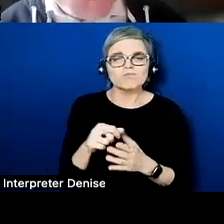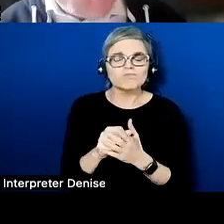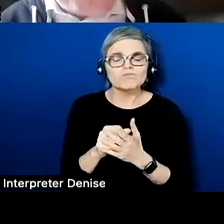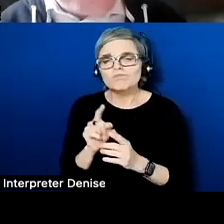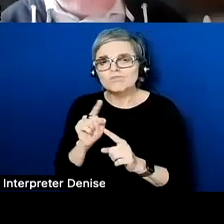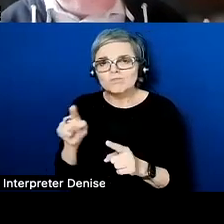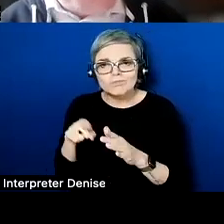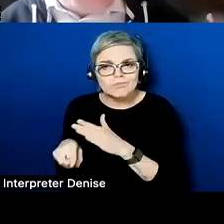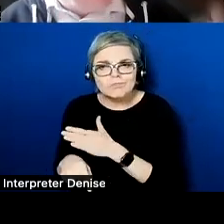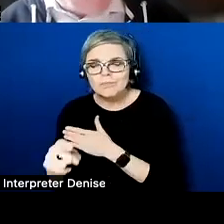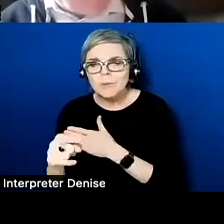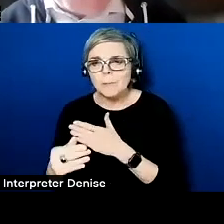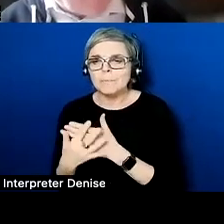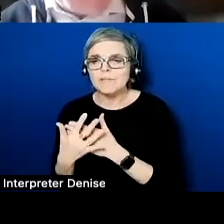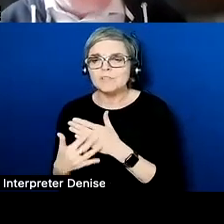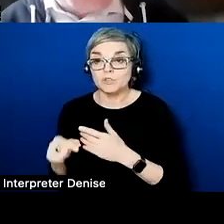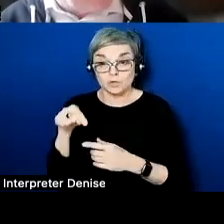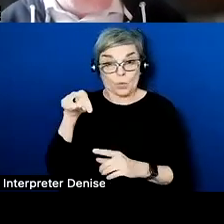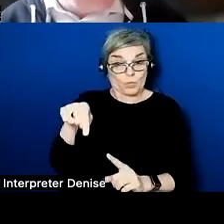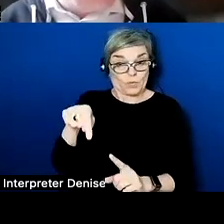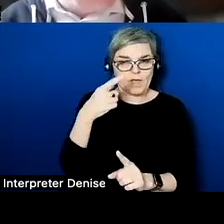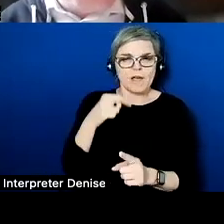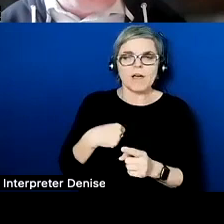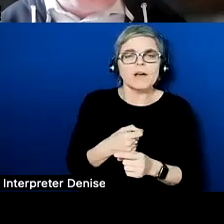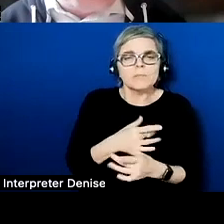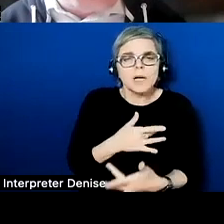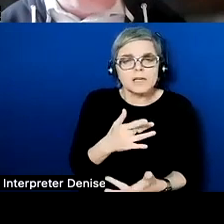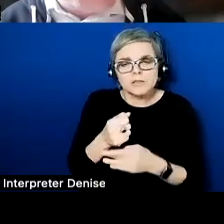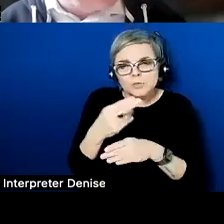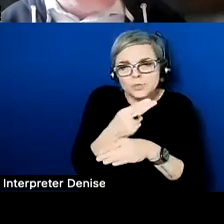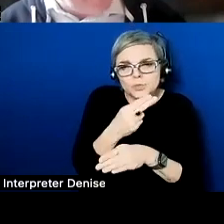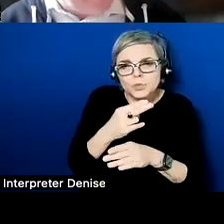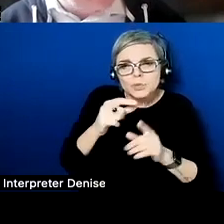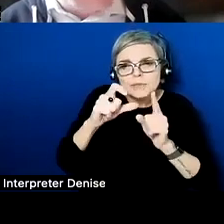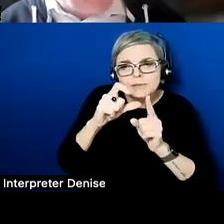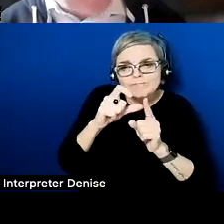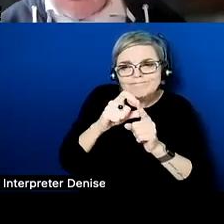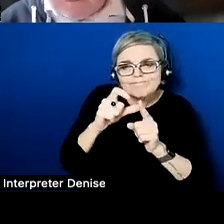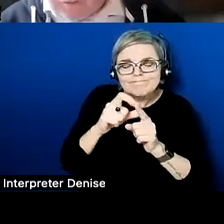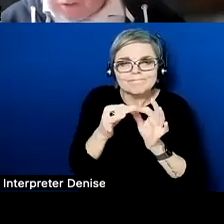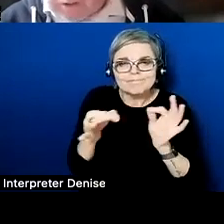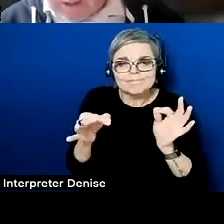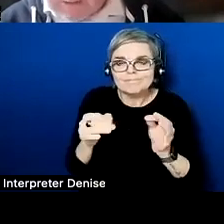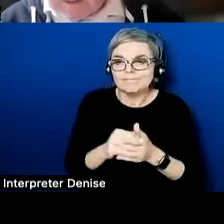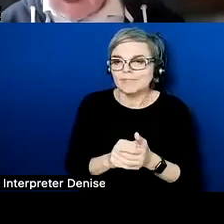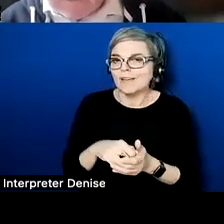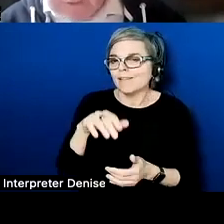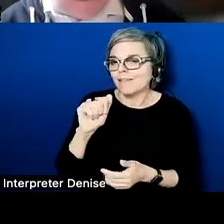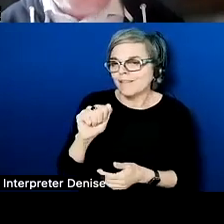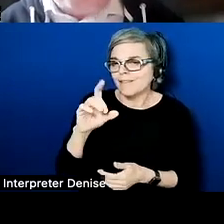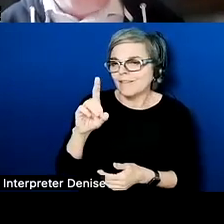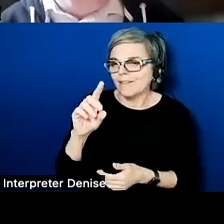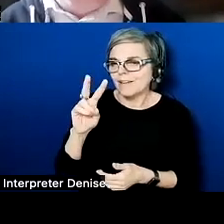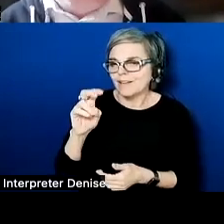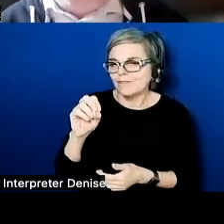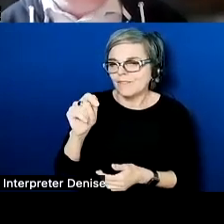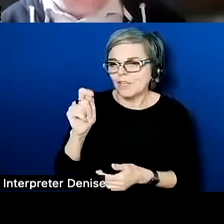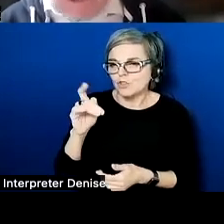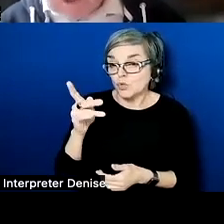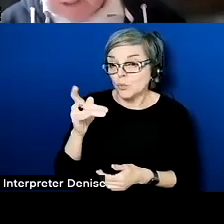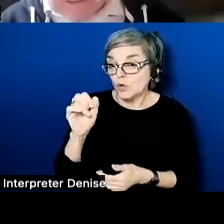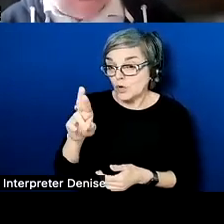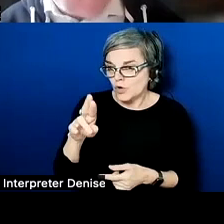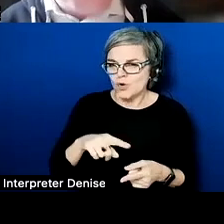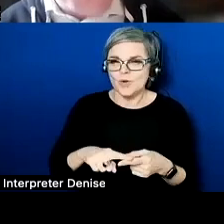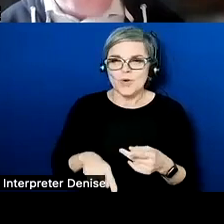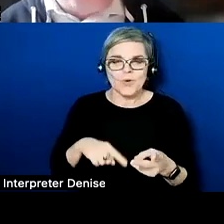adventurers or rock climbers. And Caden thinks of himself as an expert rock climber. And recently, he's been